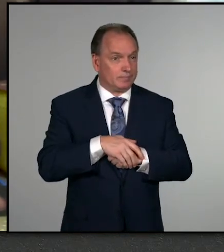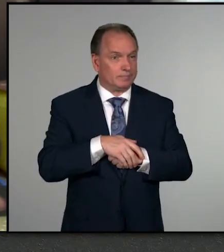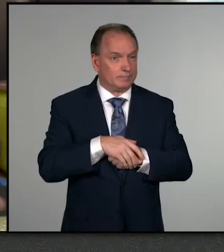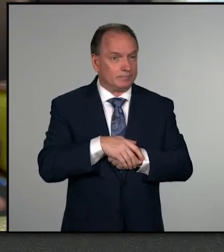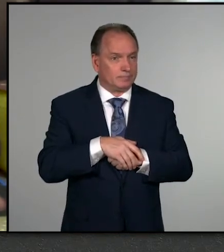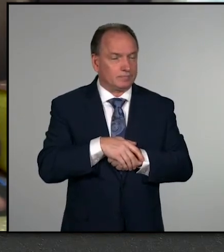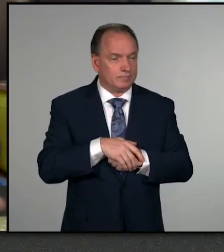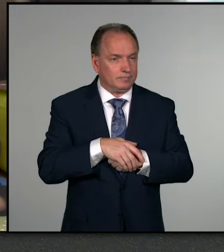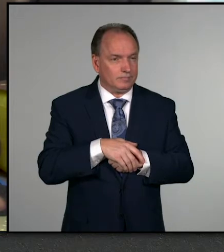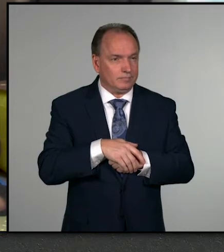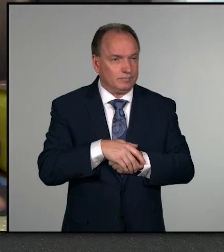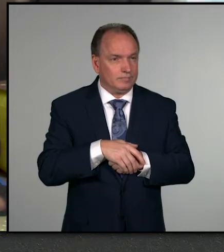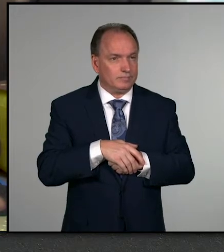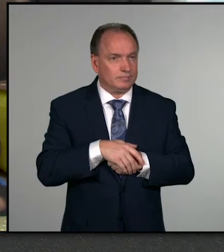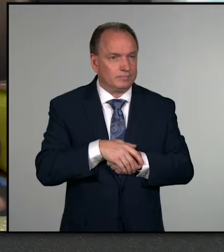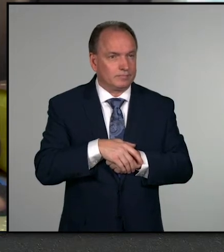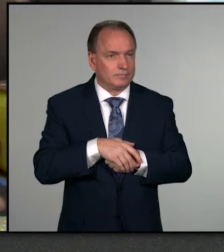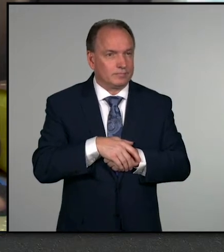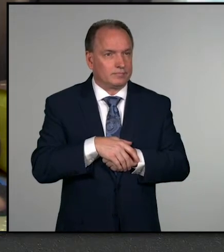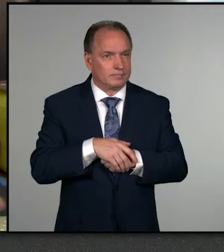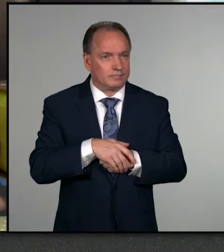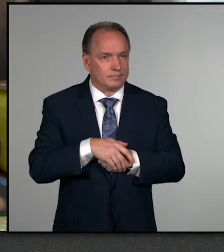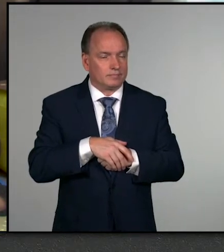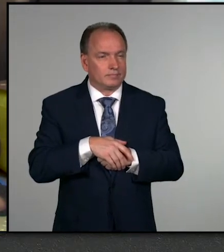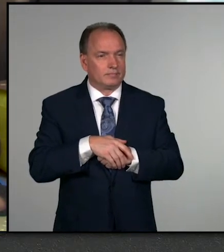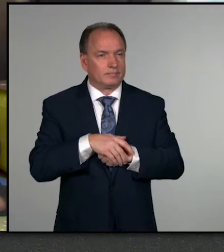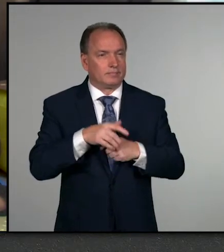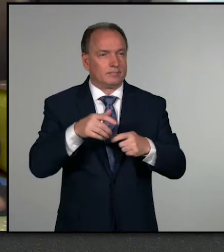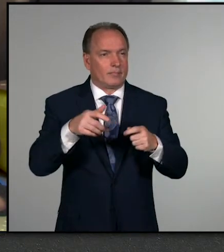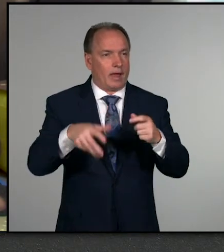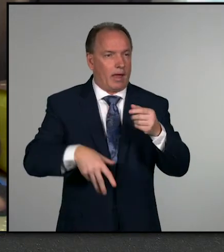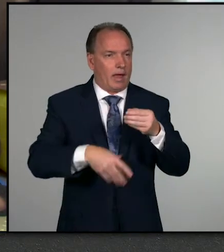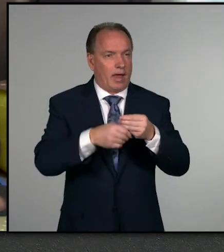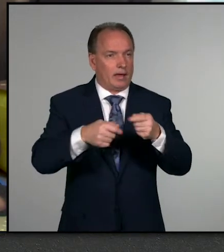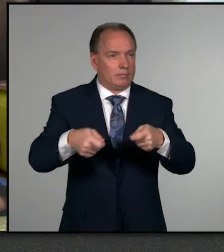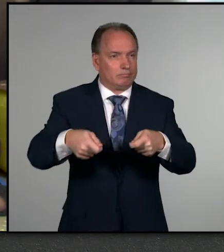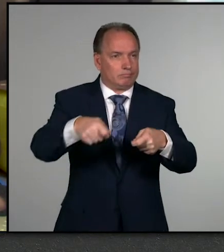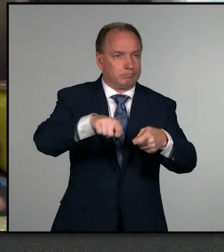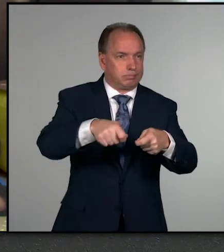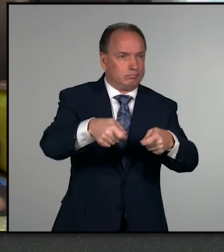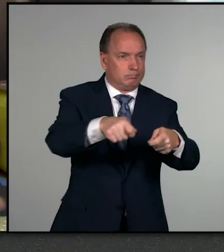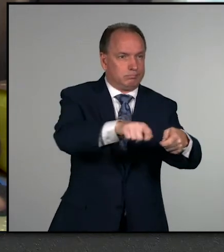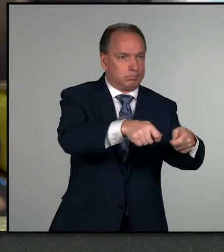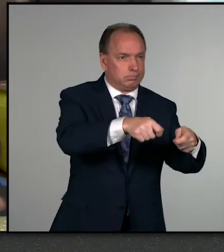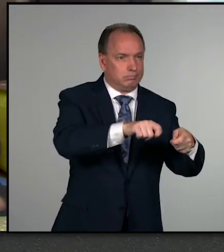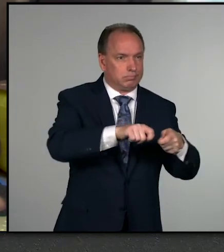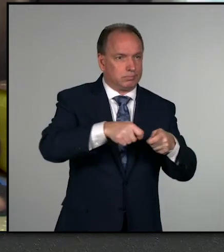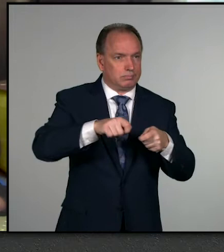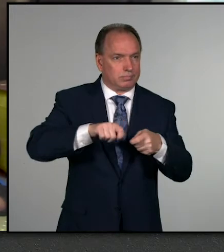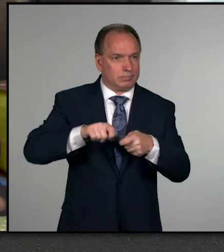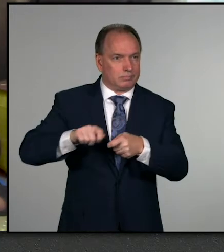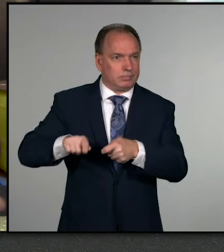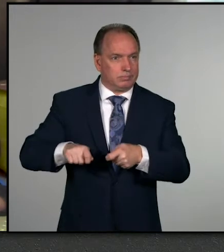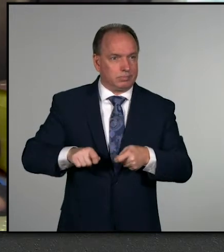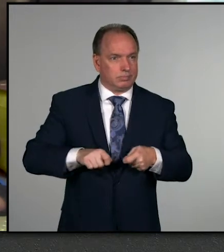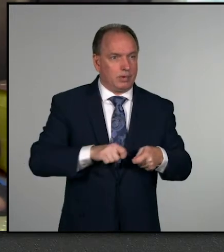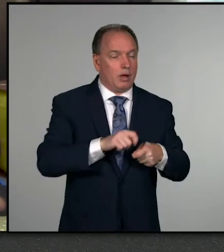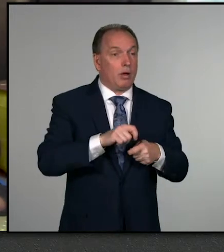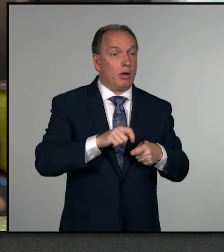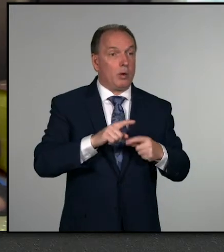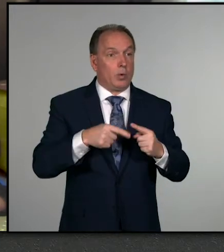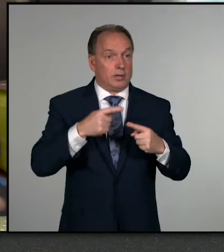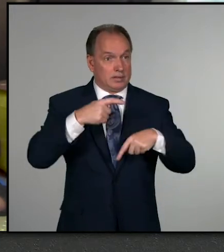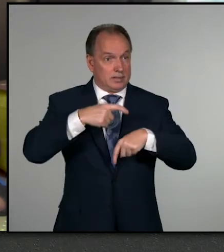Whoops. There we go. I'm going to put some soil in there. The neat thing about these eggshells is when it